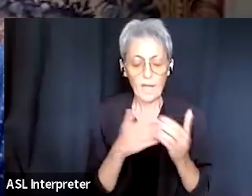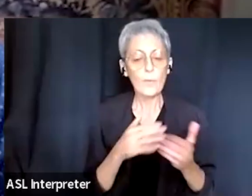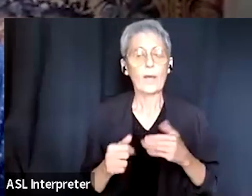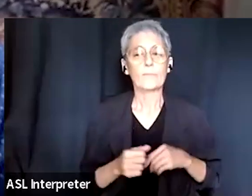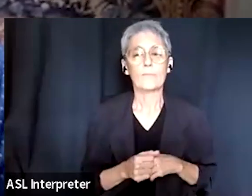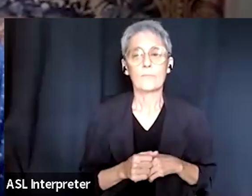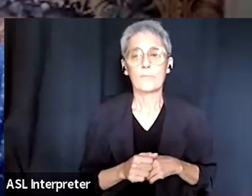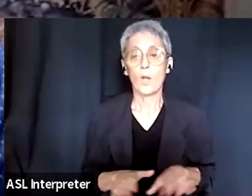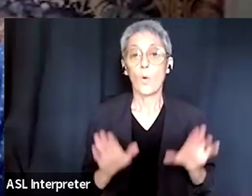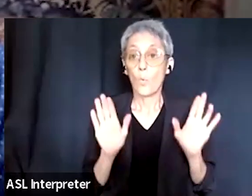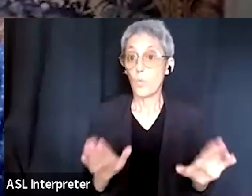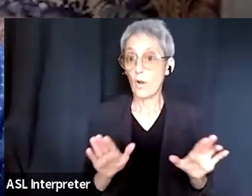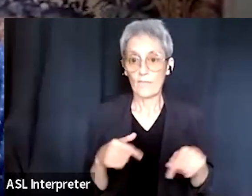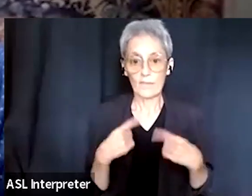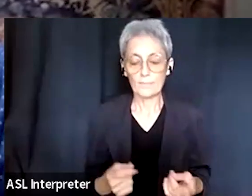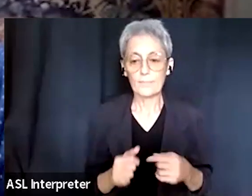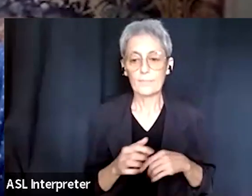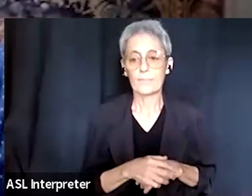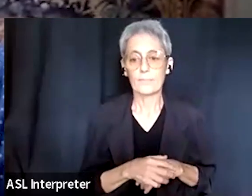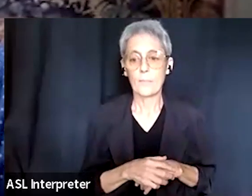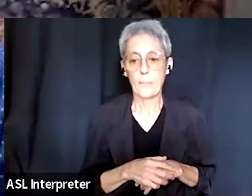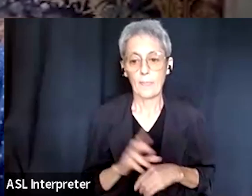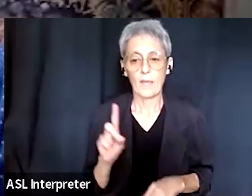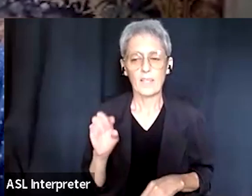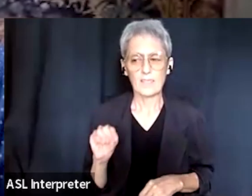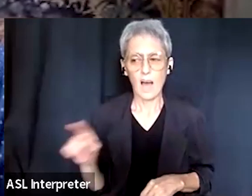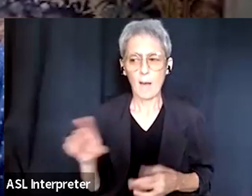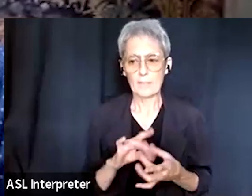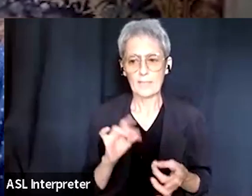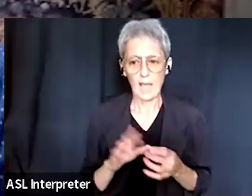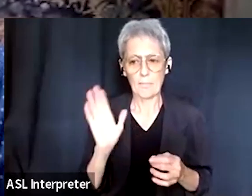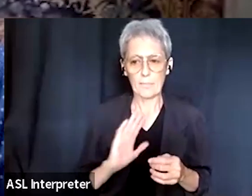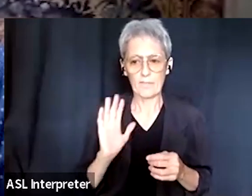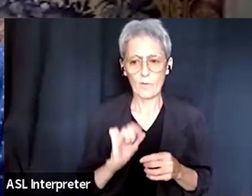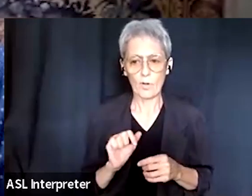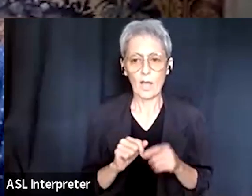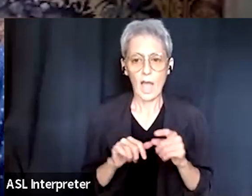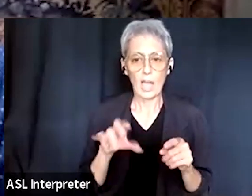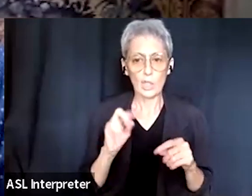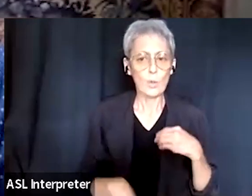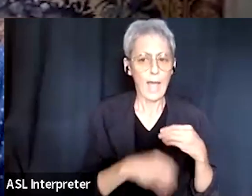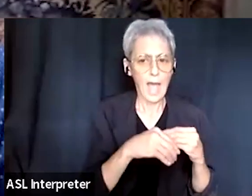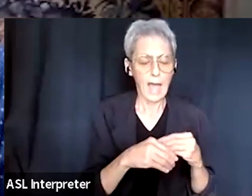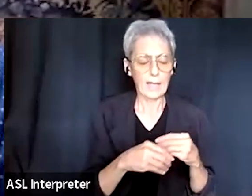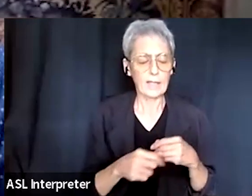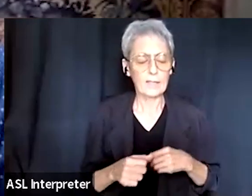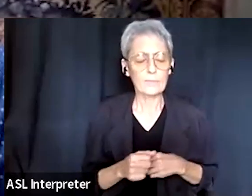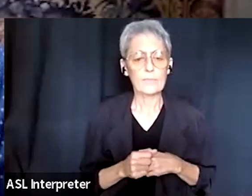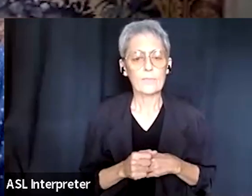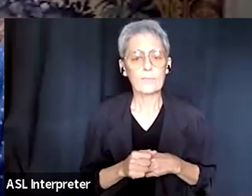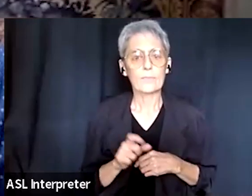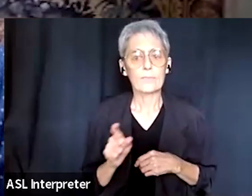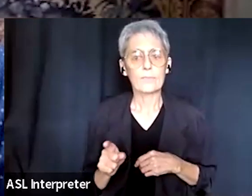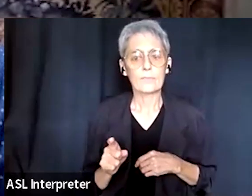wonderful. So one of the things that Dom said early on, and you built on it, was this notion of starting with